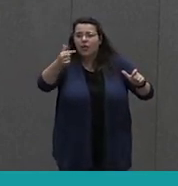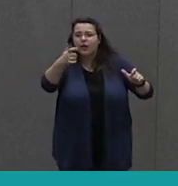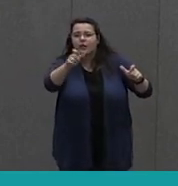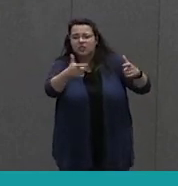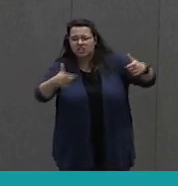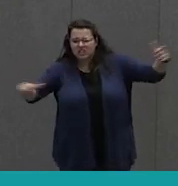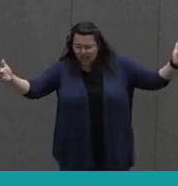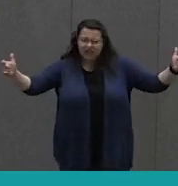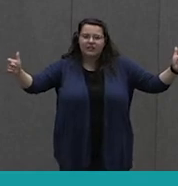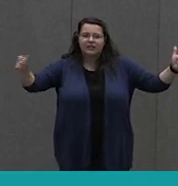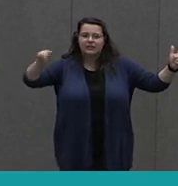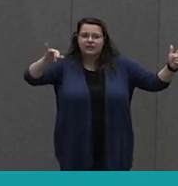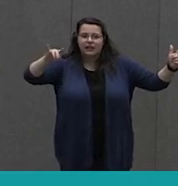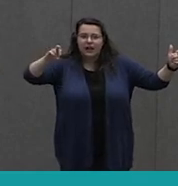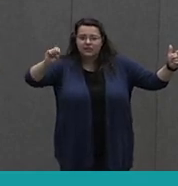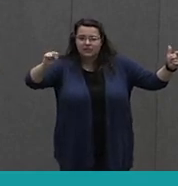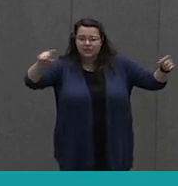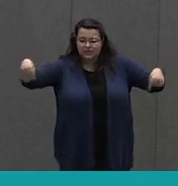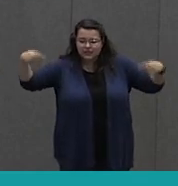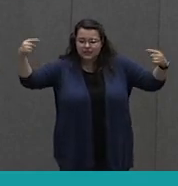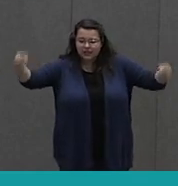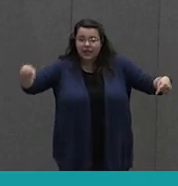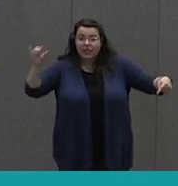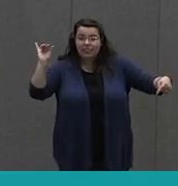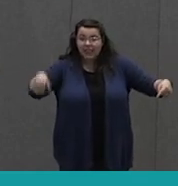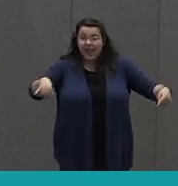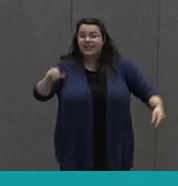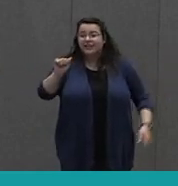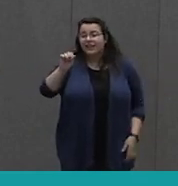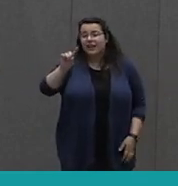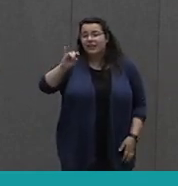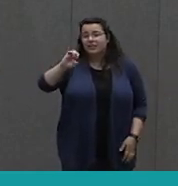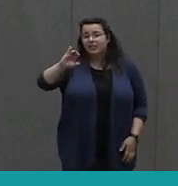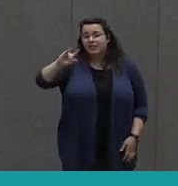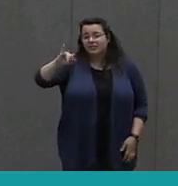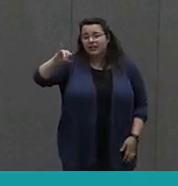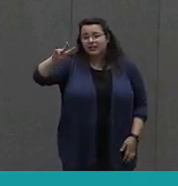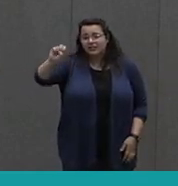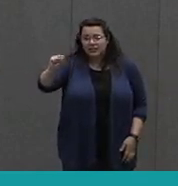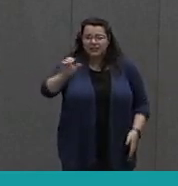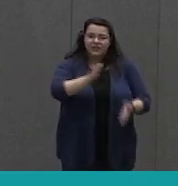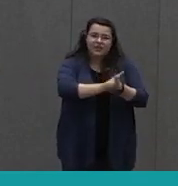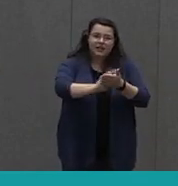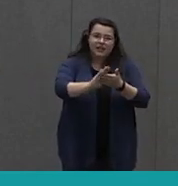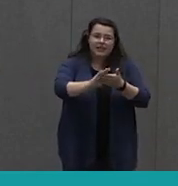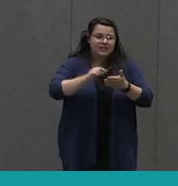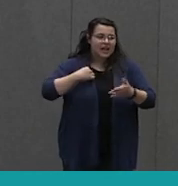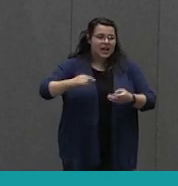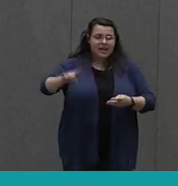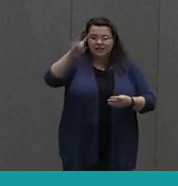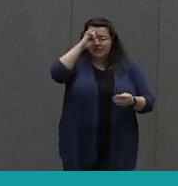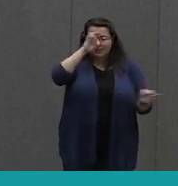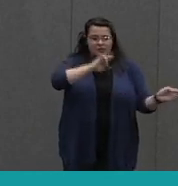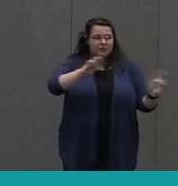big, those are all describing words. Those are adjectives. I'm going to come on this side. Same